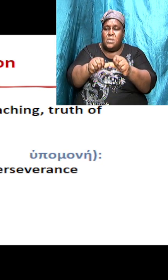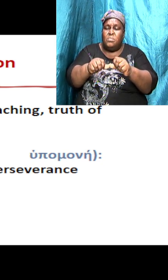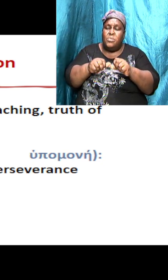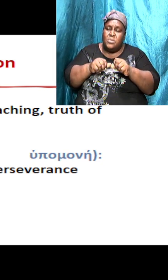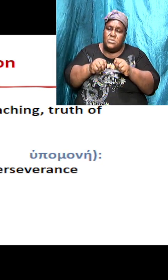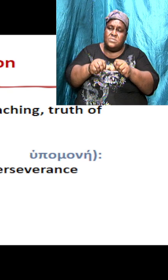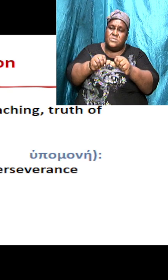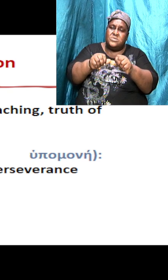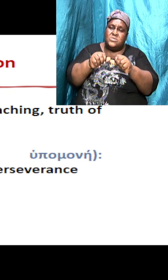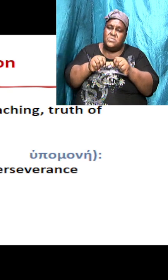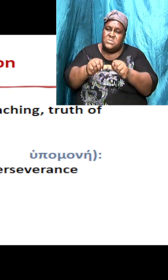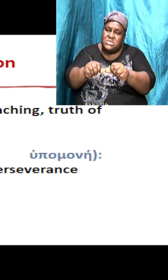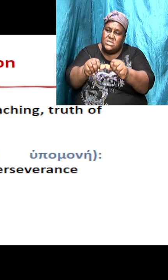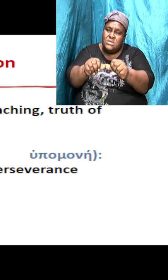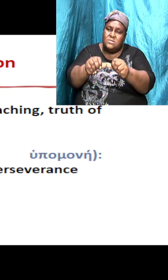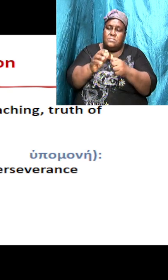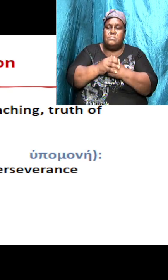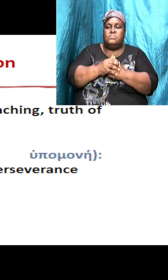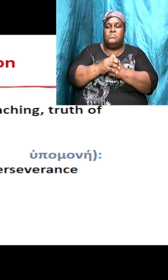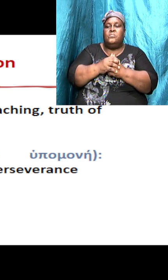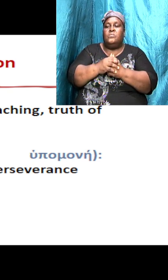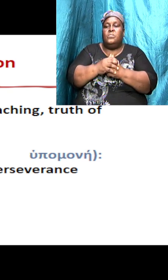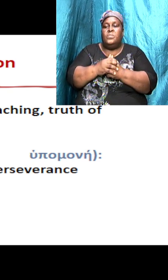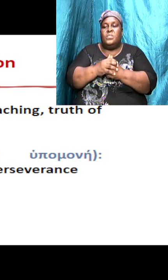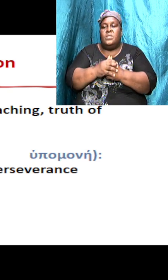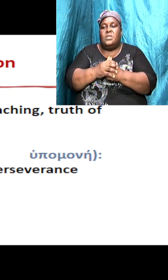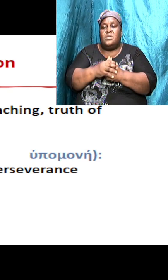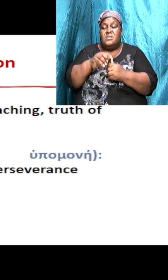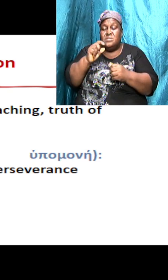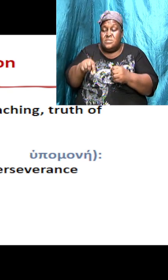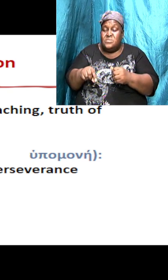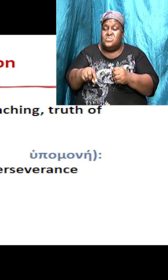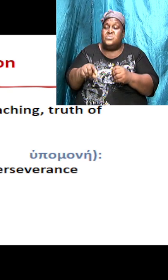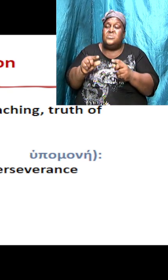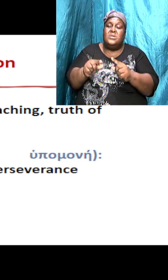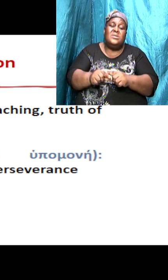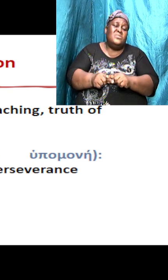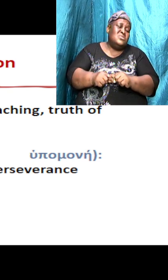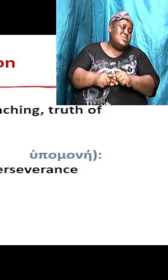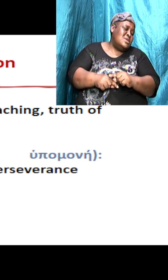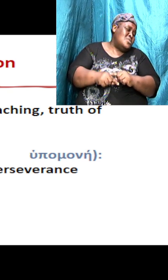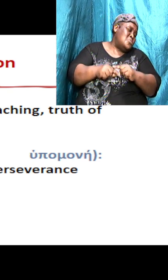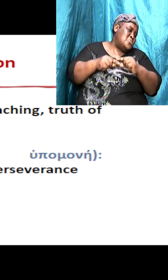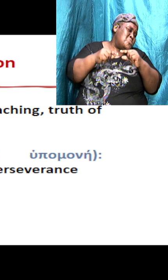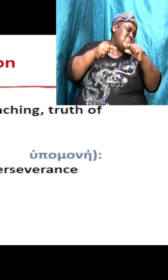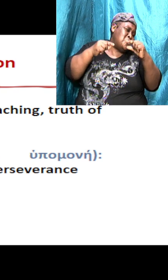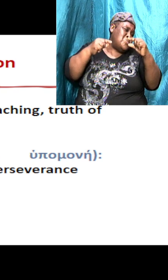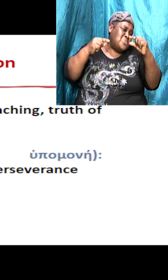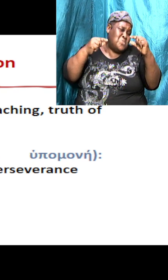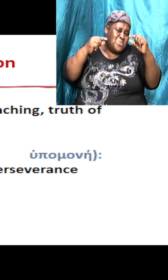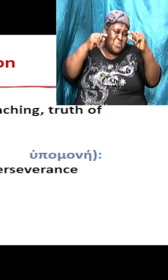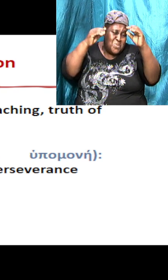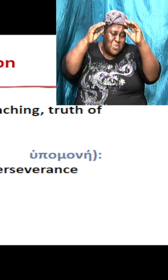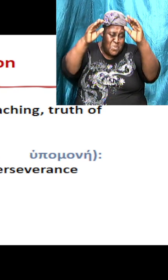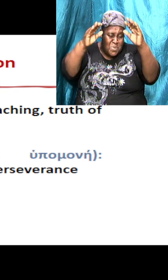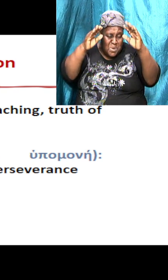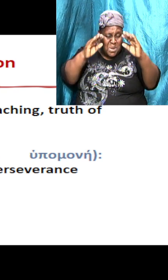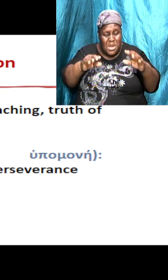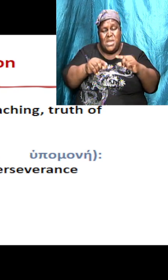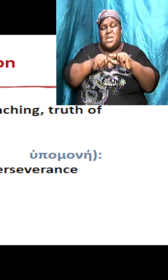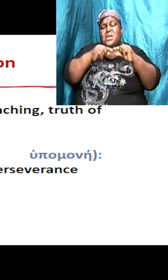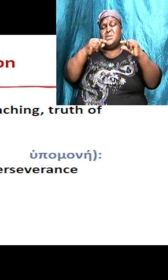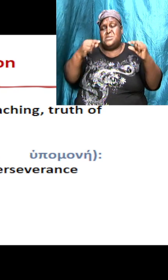perseverance, sustaining. So man, this was a great set of things